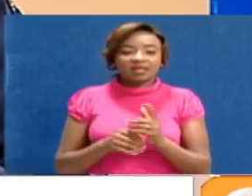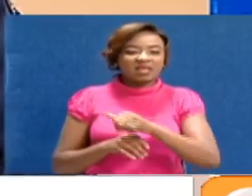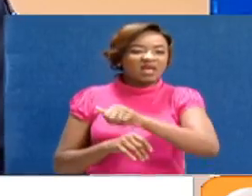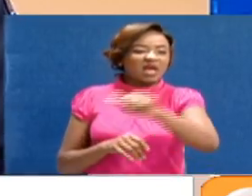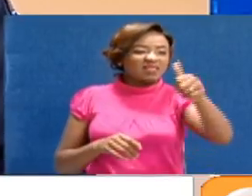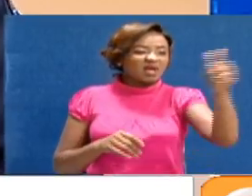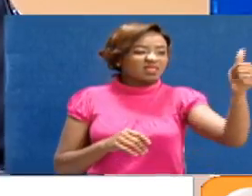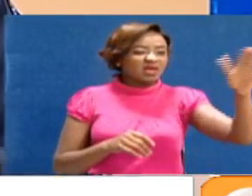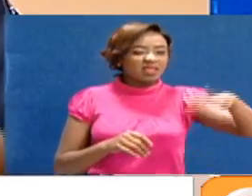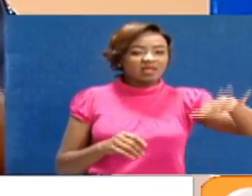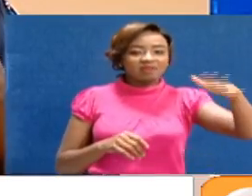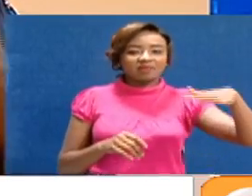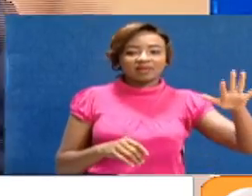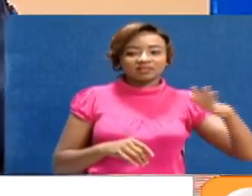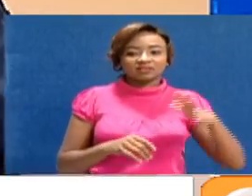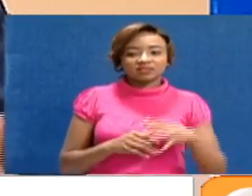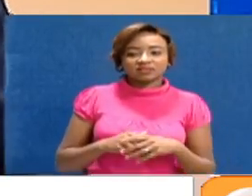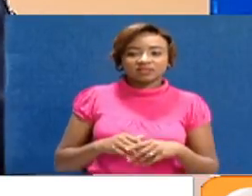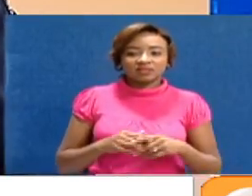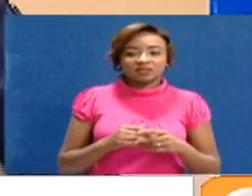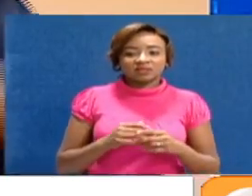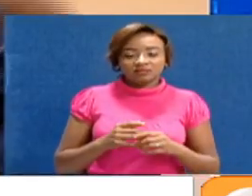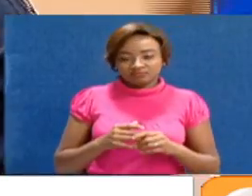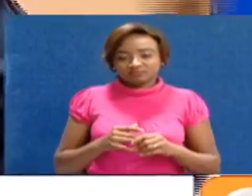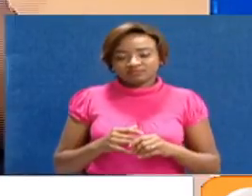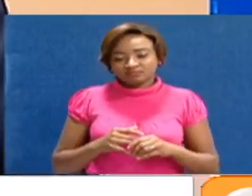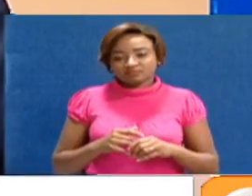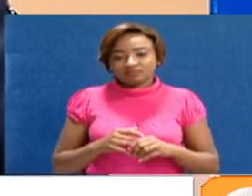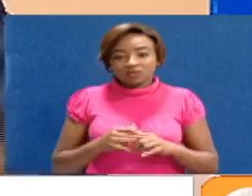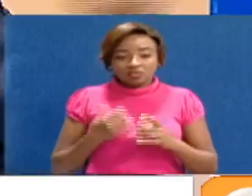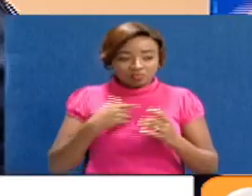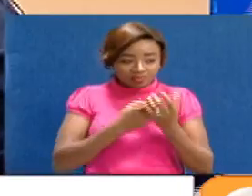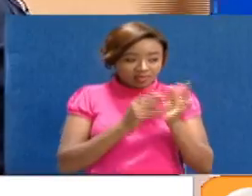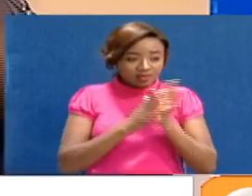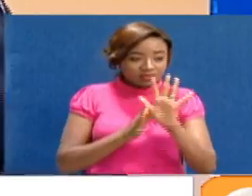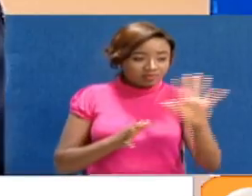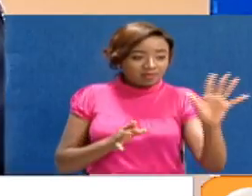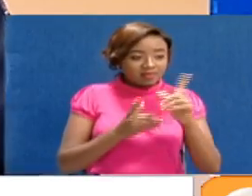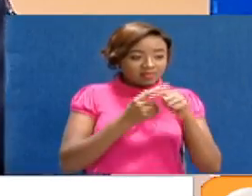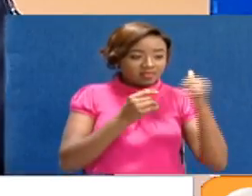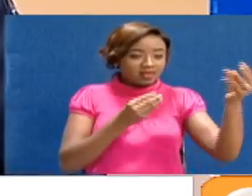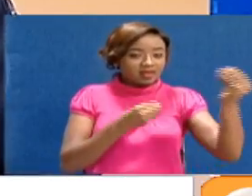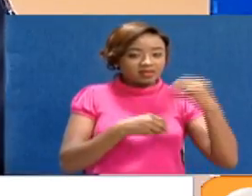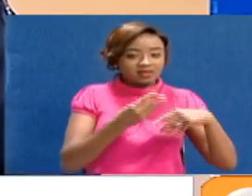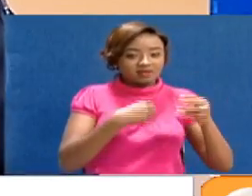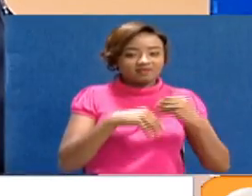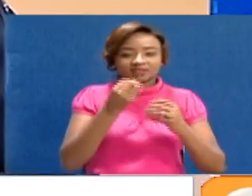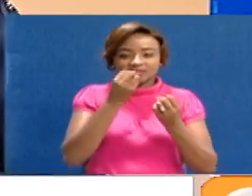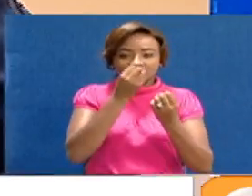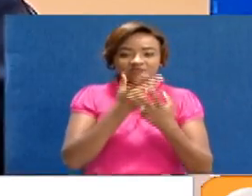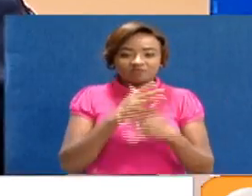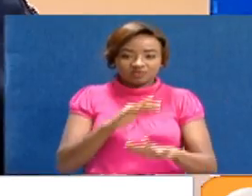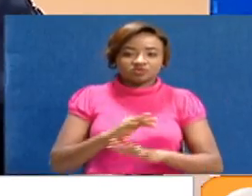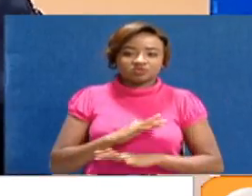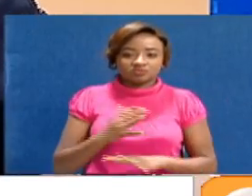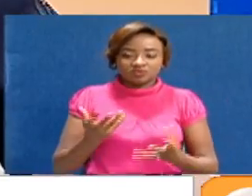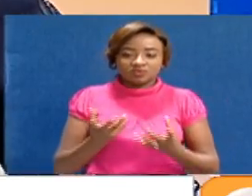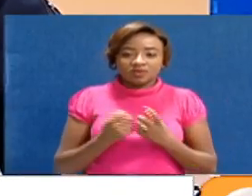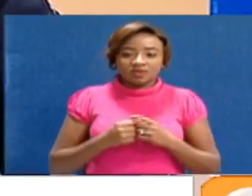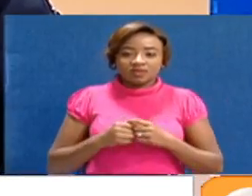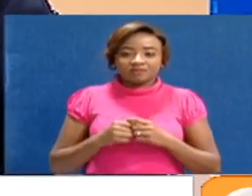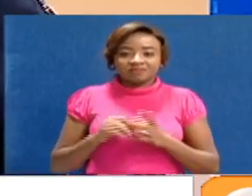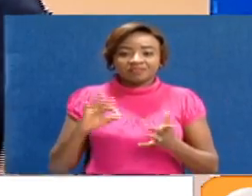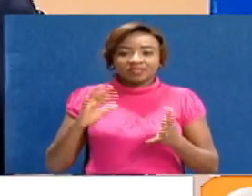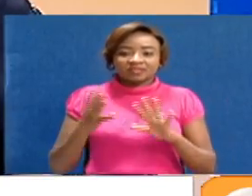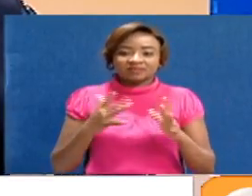or some other places in Switzerland, we partner with them so that they are able to give us information. All right. Sometimes it might